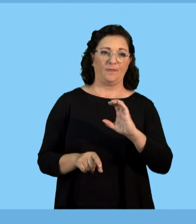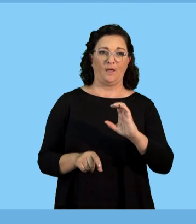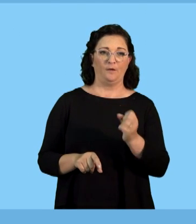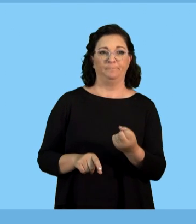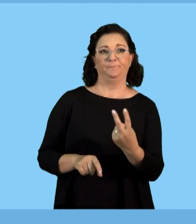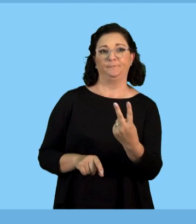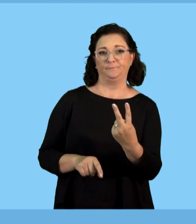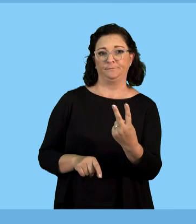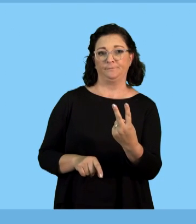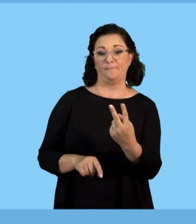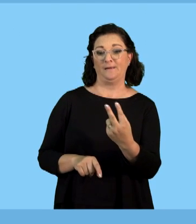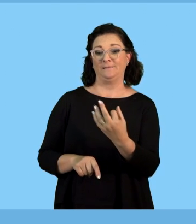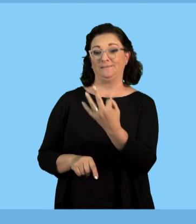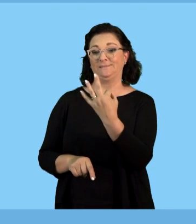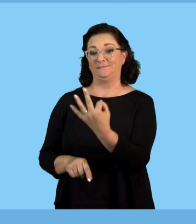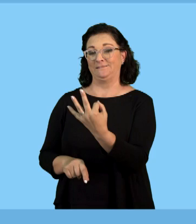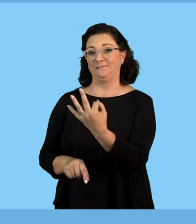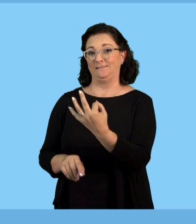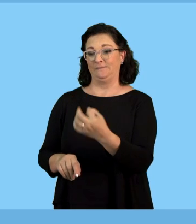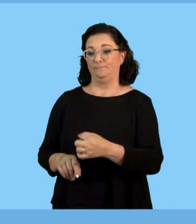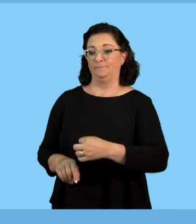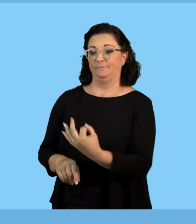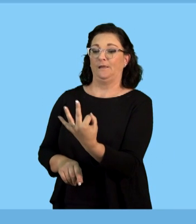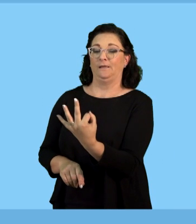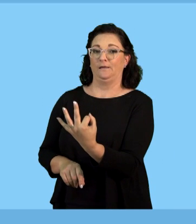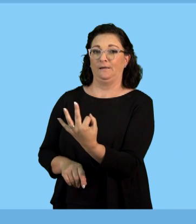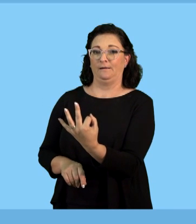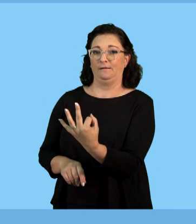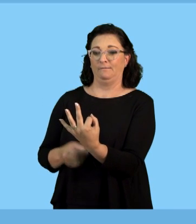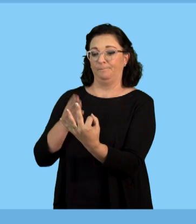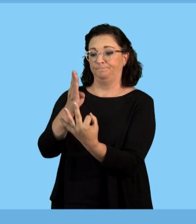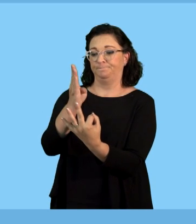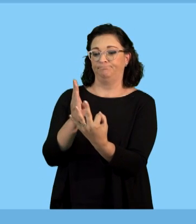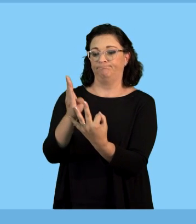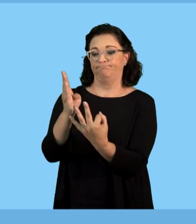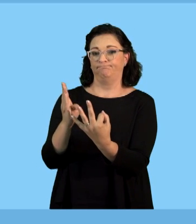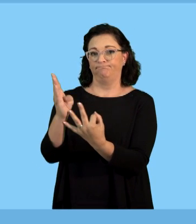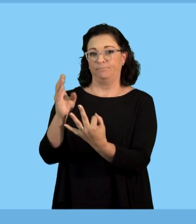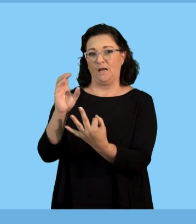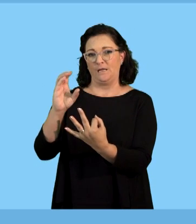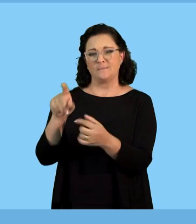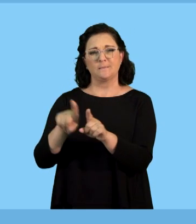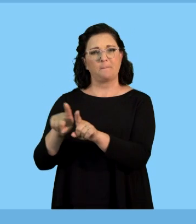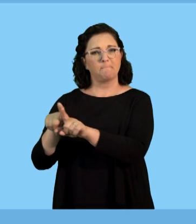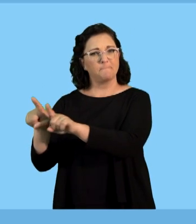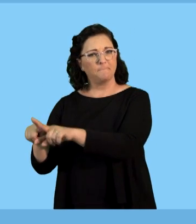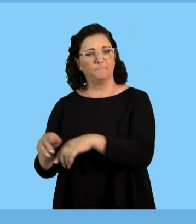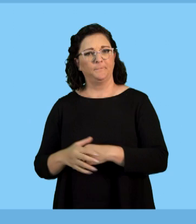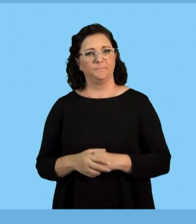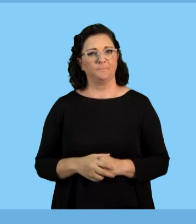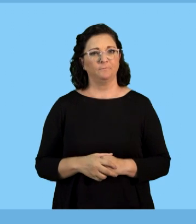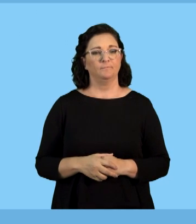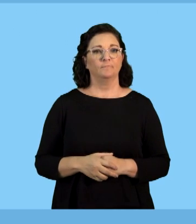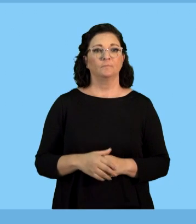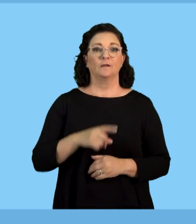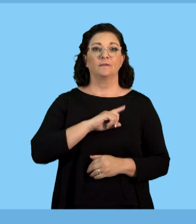In circuit C, each of these 3 resistors will each receive the same amount of current.